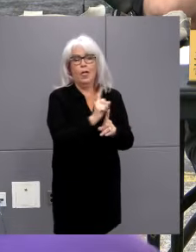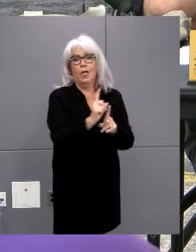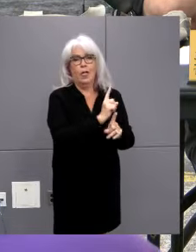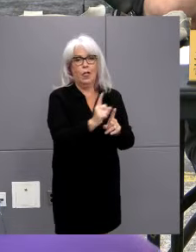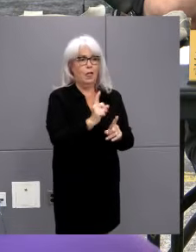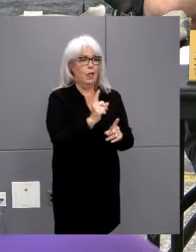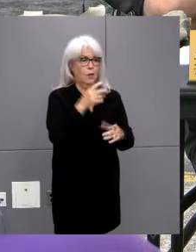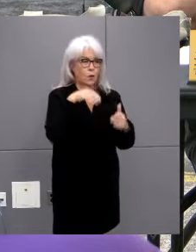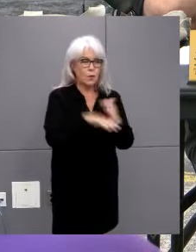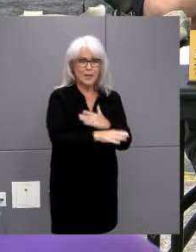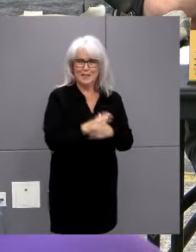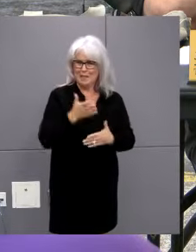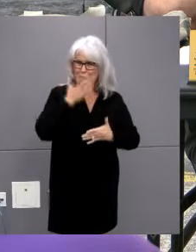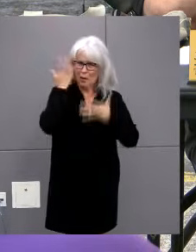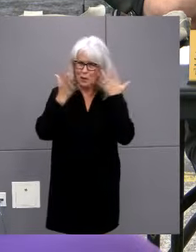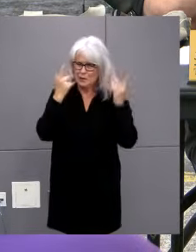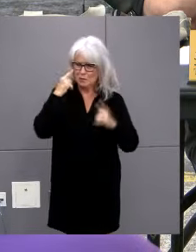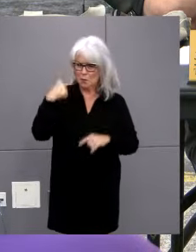That's embarrassing to the board.